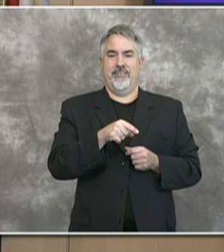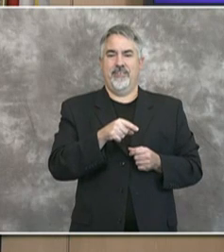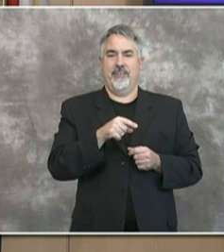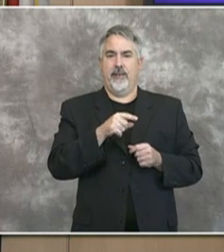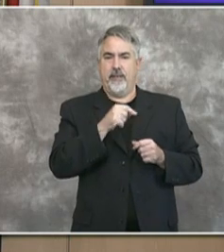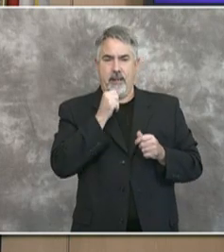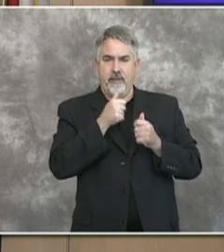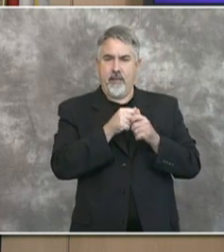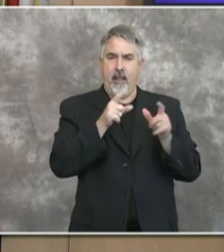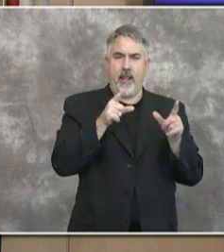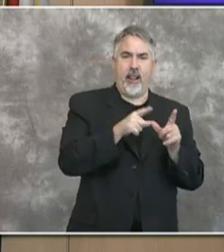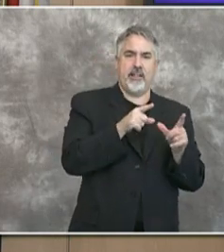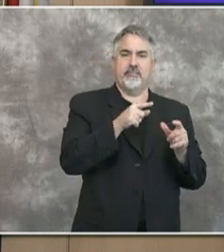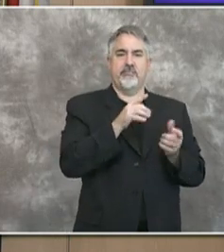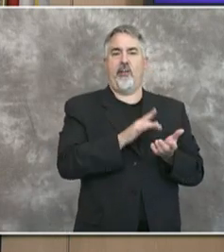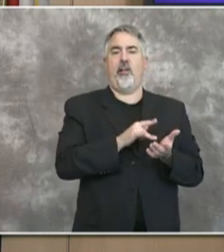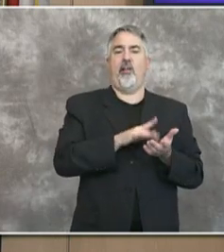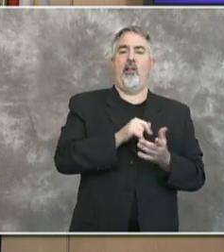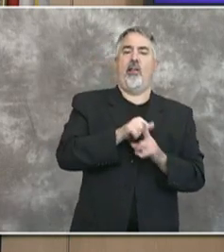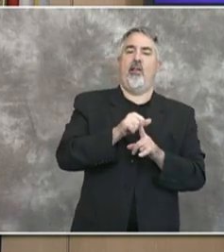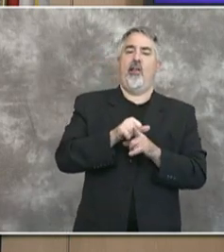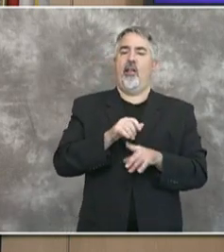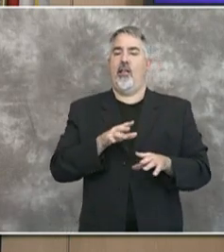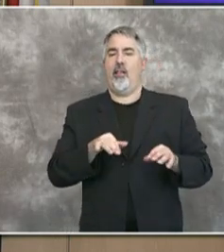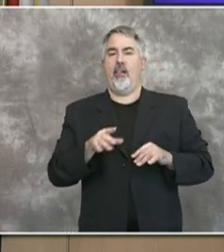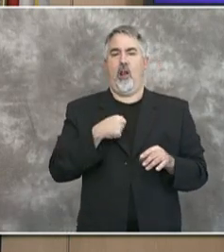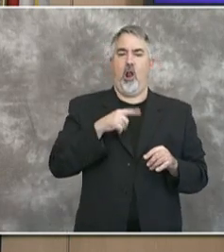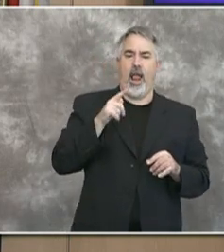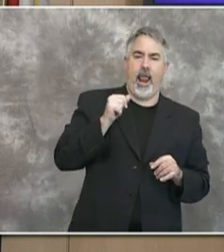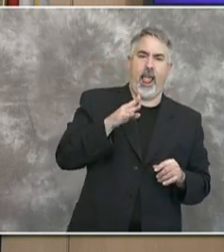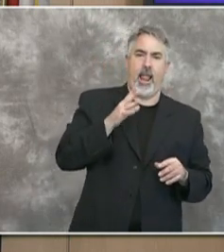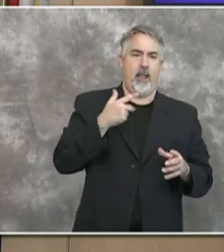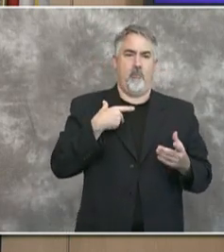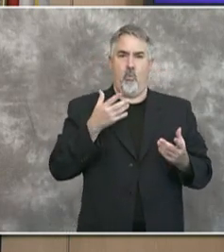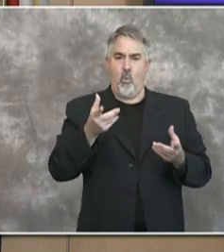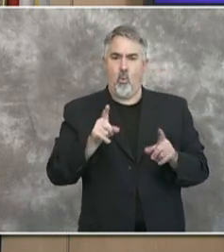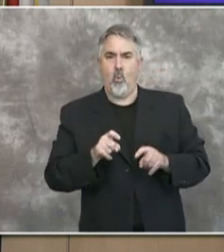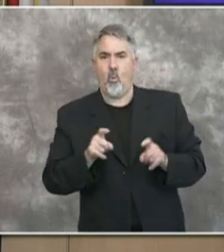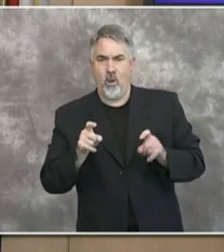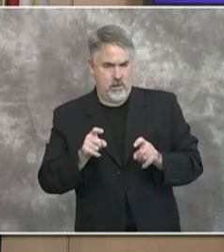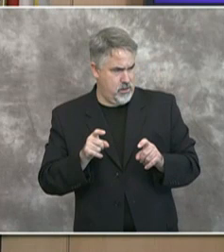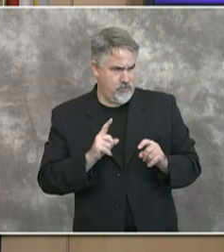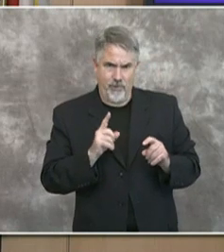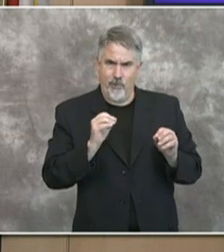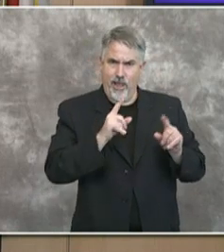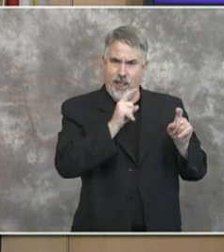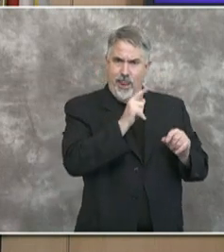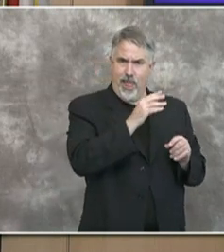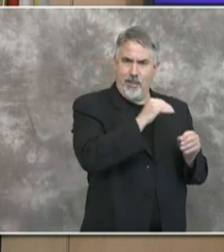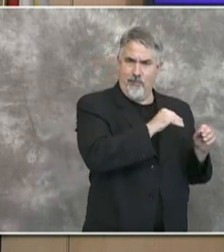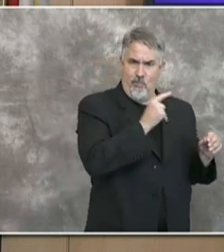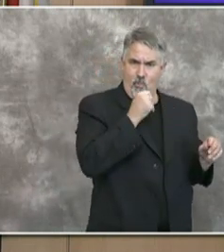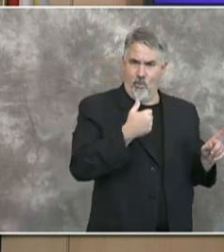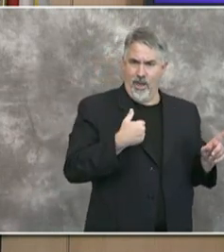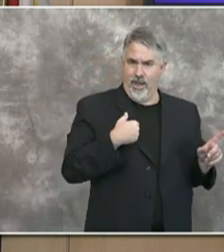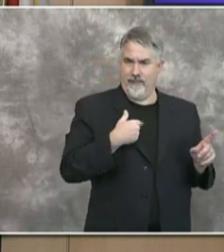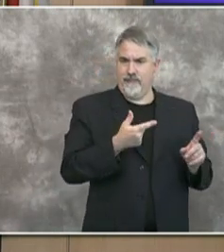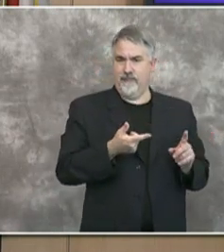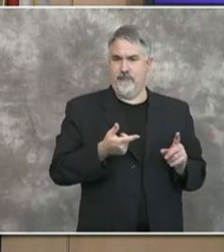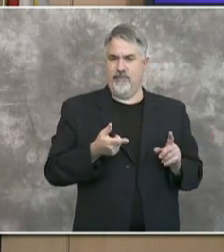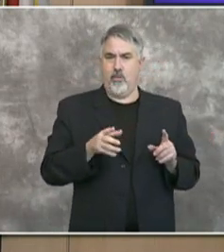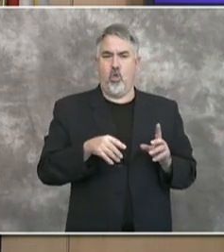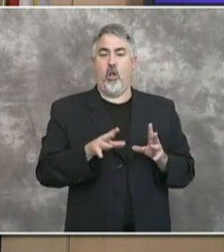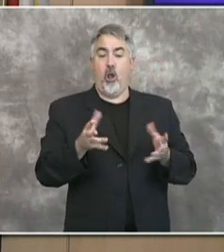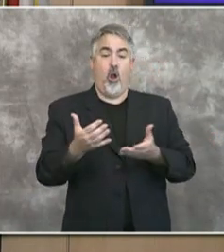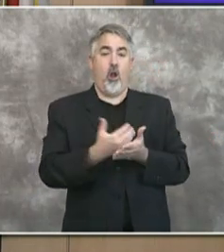that they need in order to do laboratory work. We learned that the tests that they were using were being sent to a out-of-state laboratory,